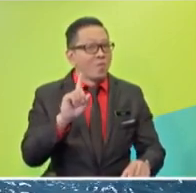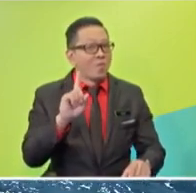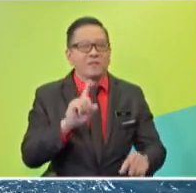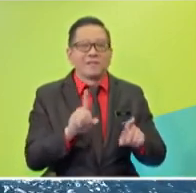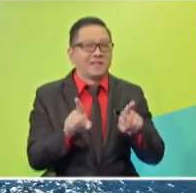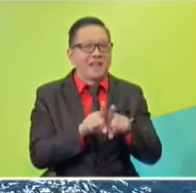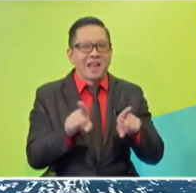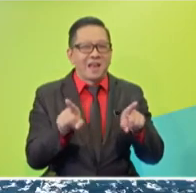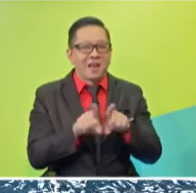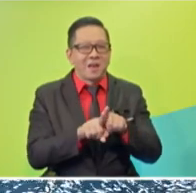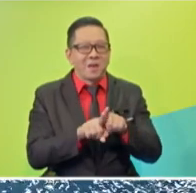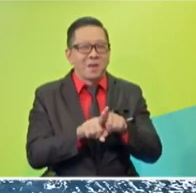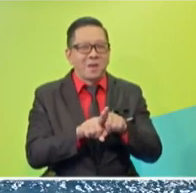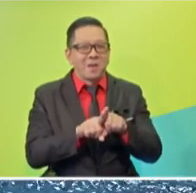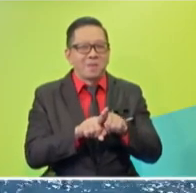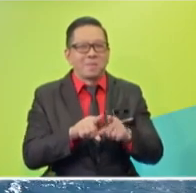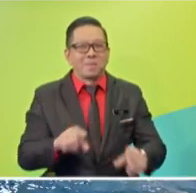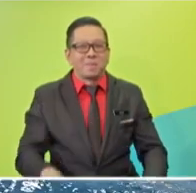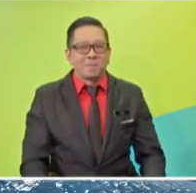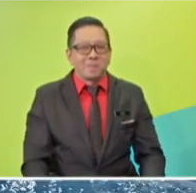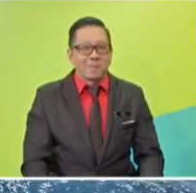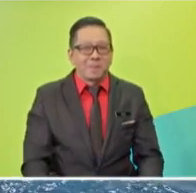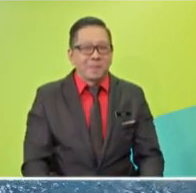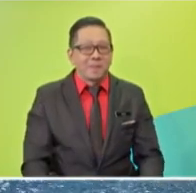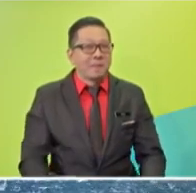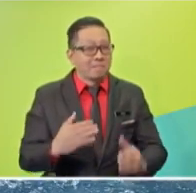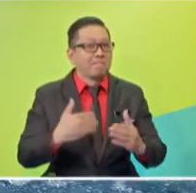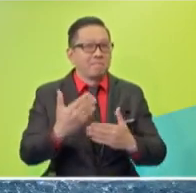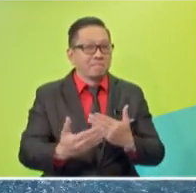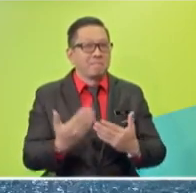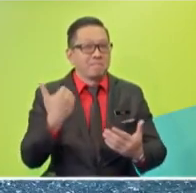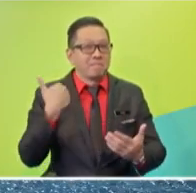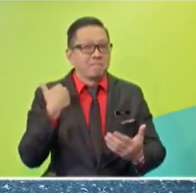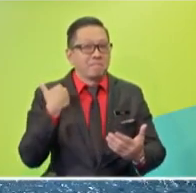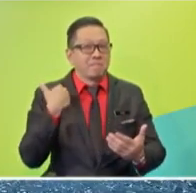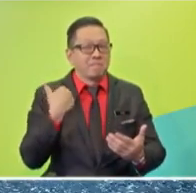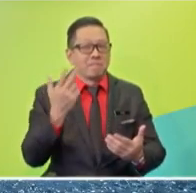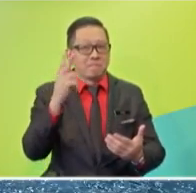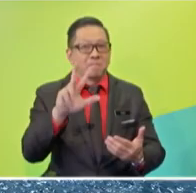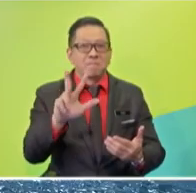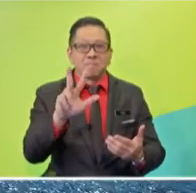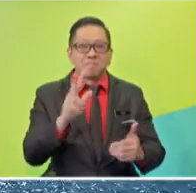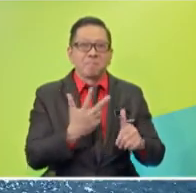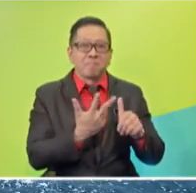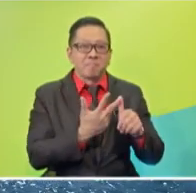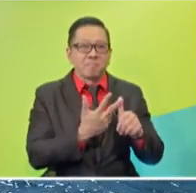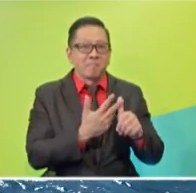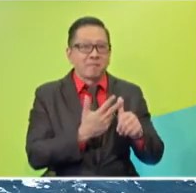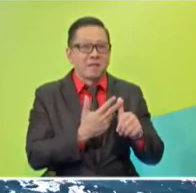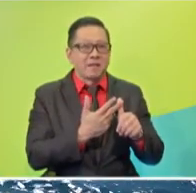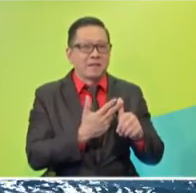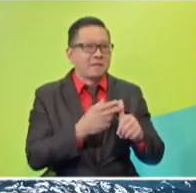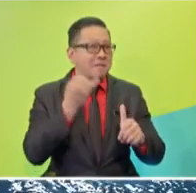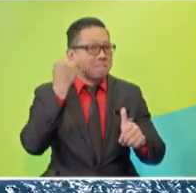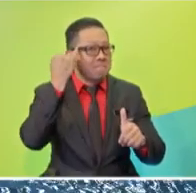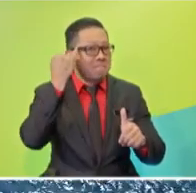It's my school, actually. Oh, wow. Okay. All right, next up, we have got Ilman Hakimi. Hello, Mr. Ilman